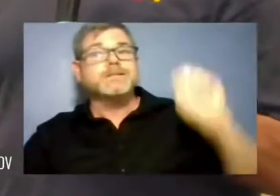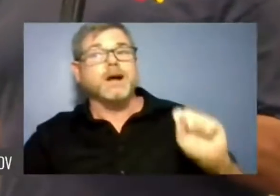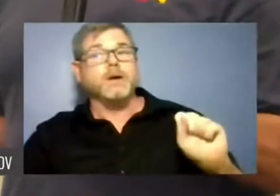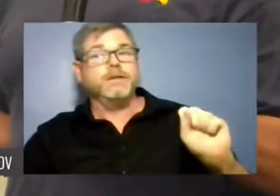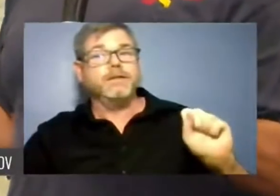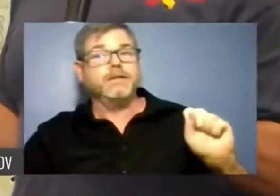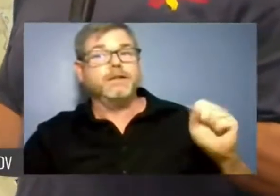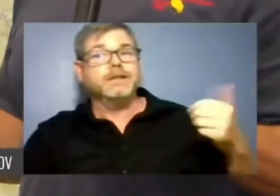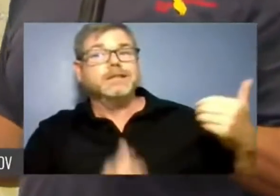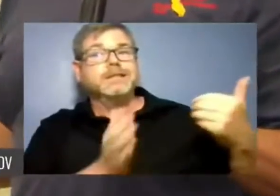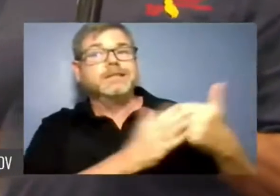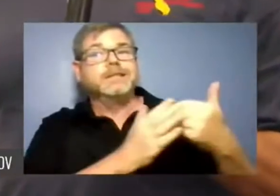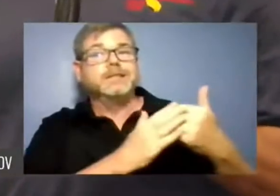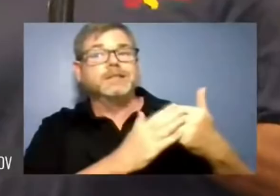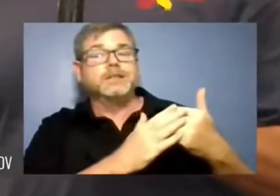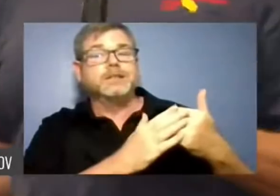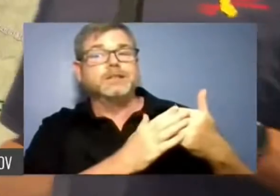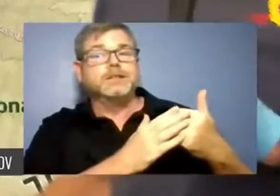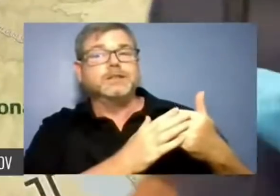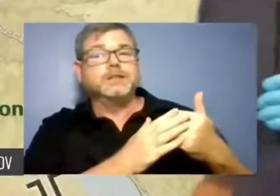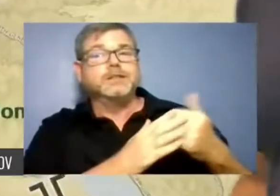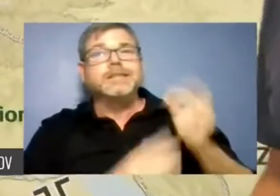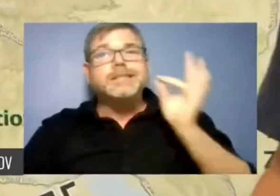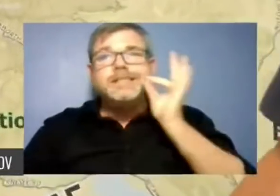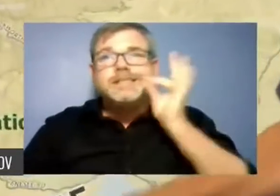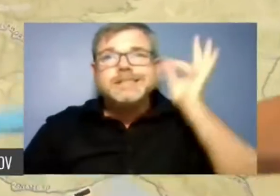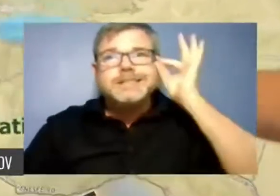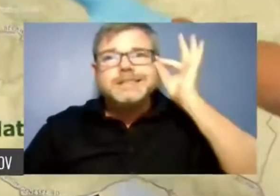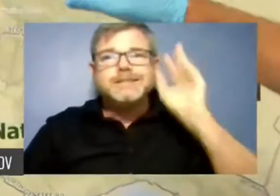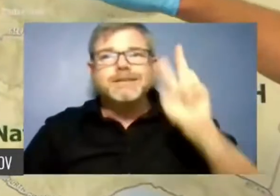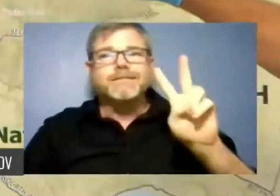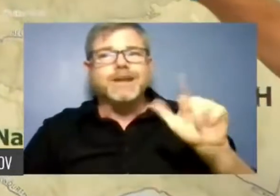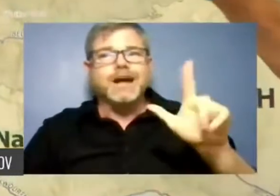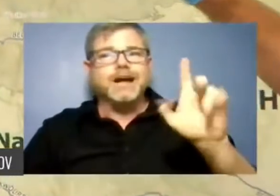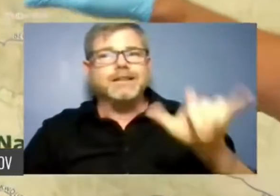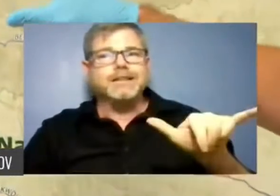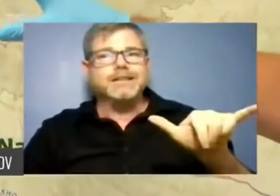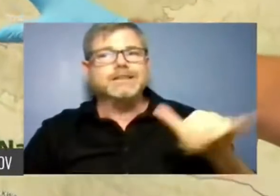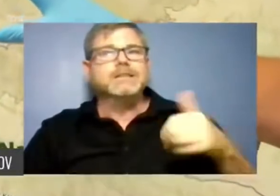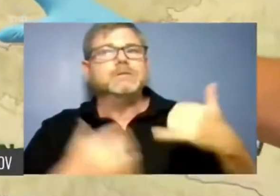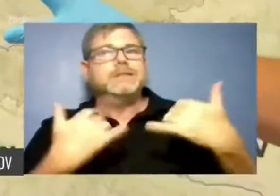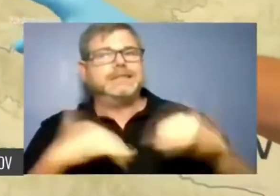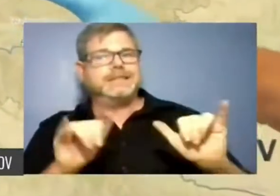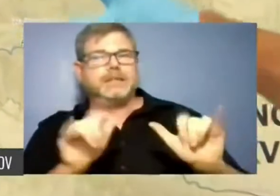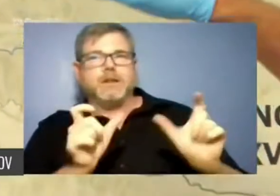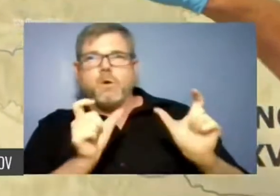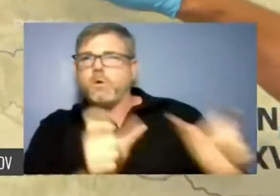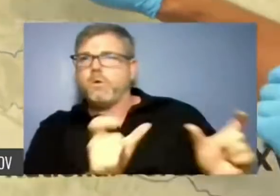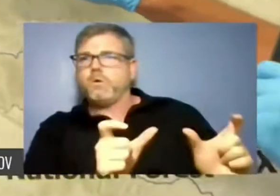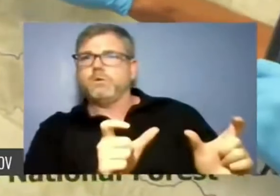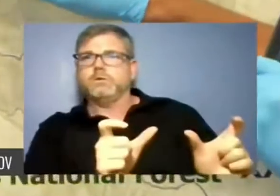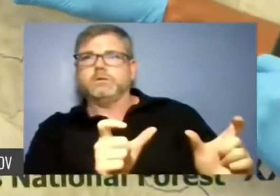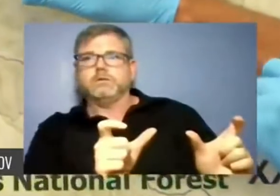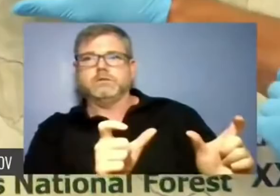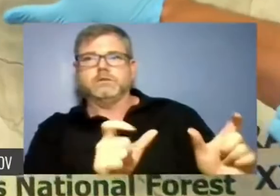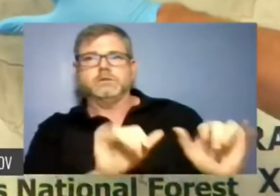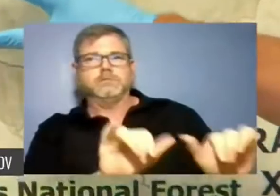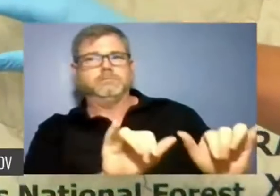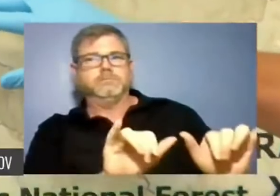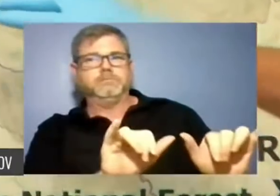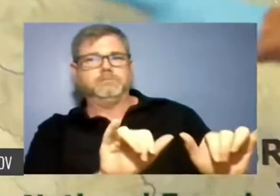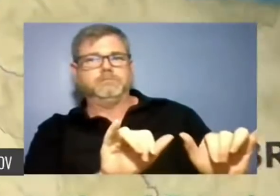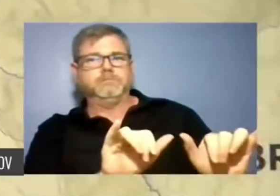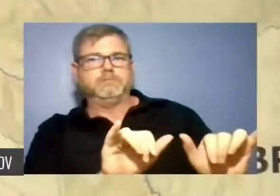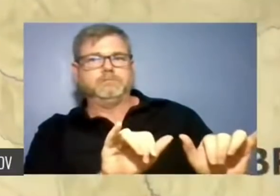do have heat signatures in there. We're really pressed on equipment. We're pressed on the number of resources that we have and spread so thin between